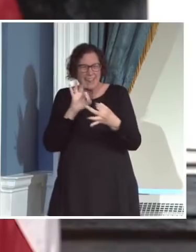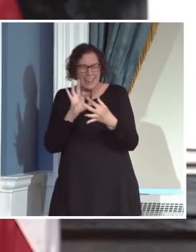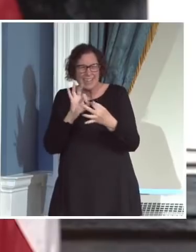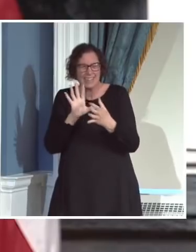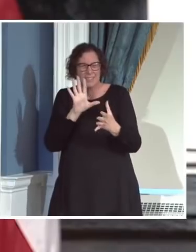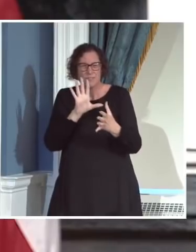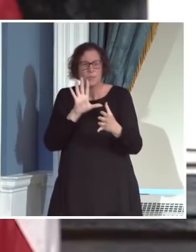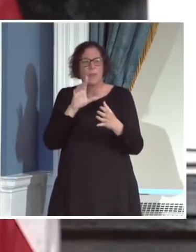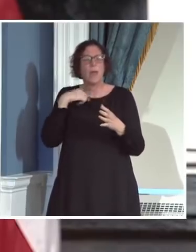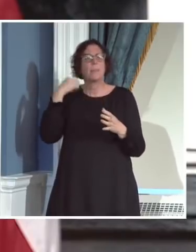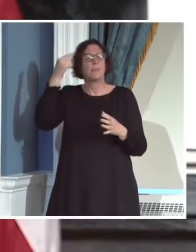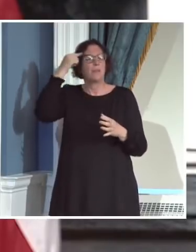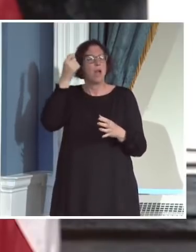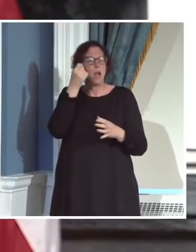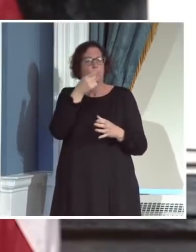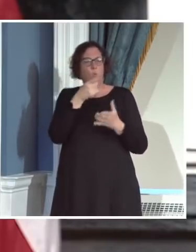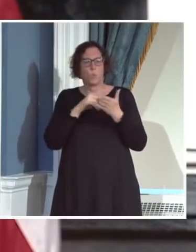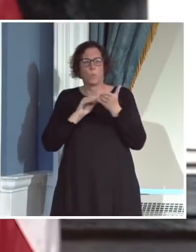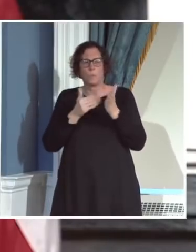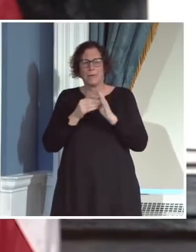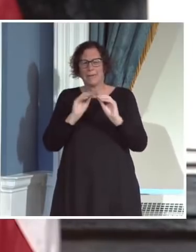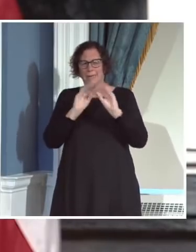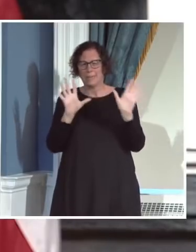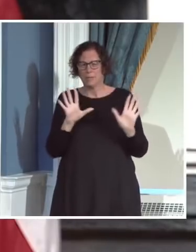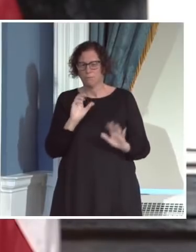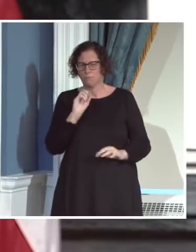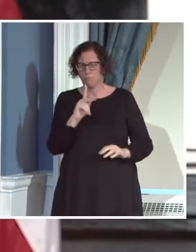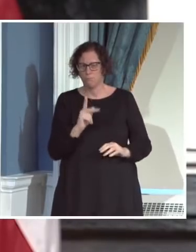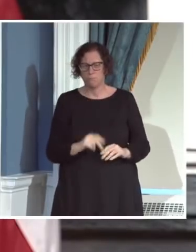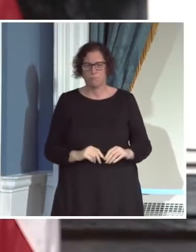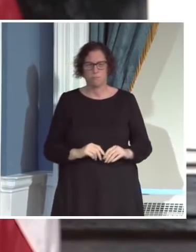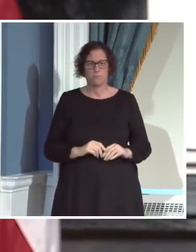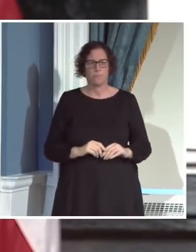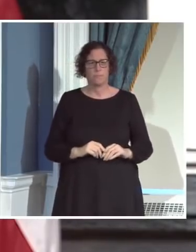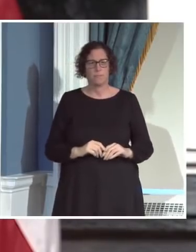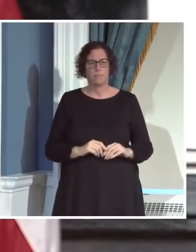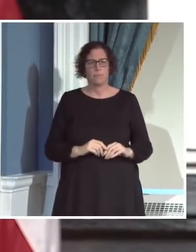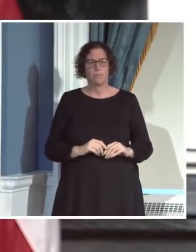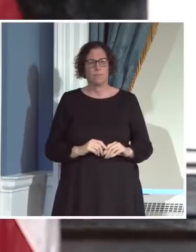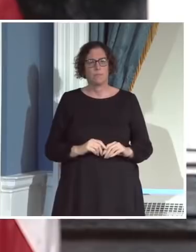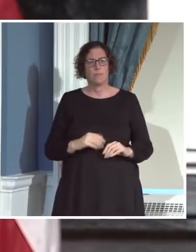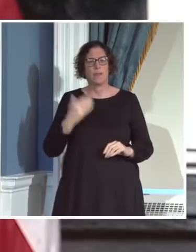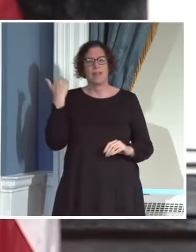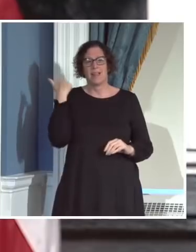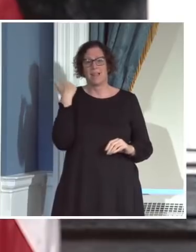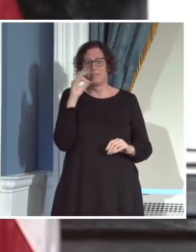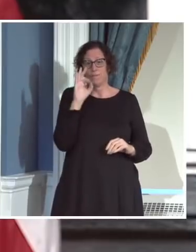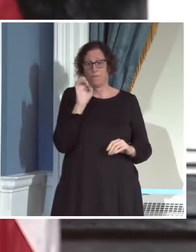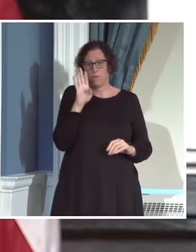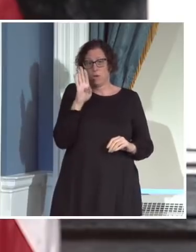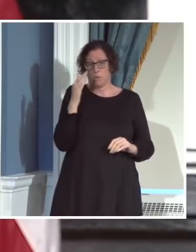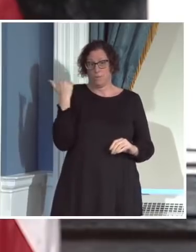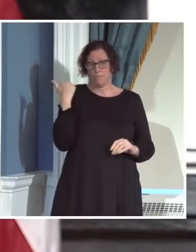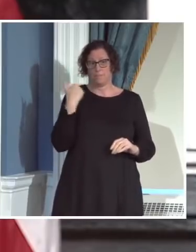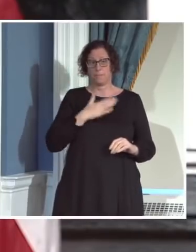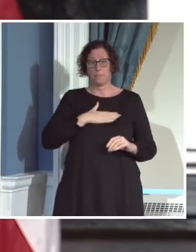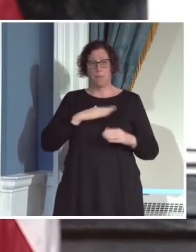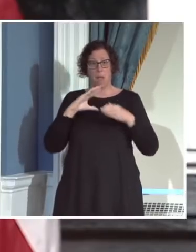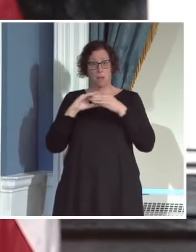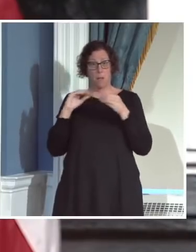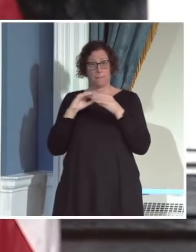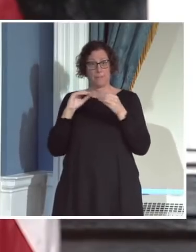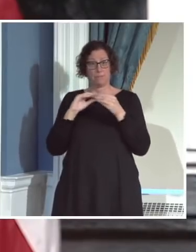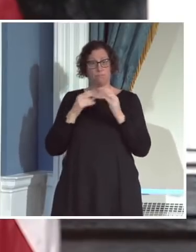question. What we said back in February was true, that the budget as was